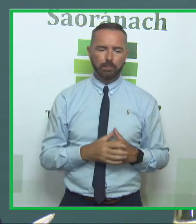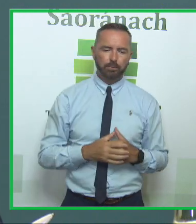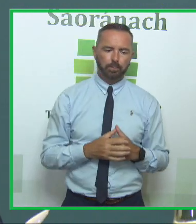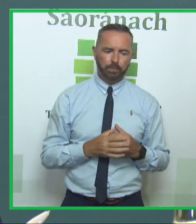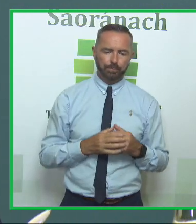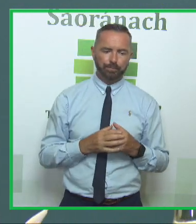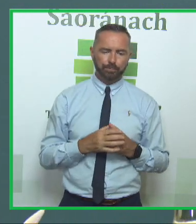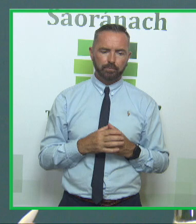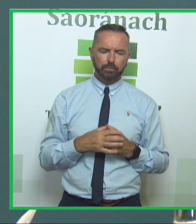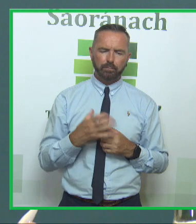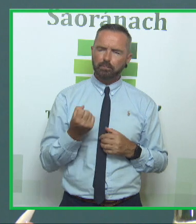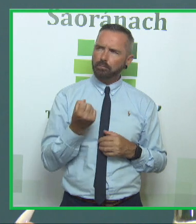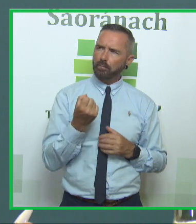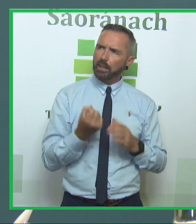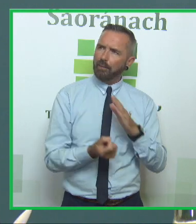an event on